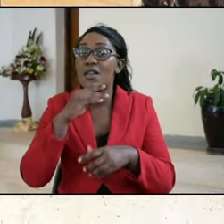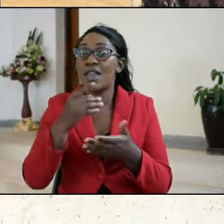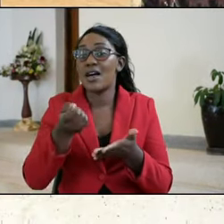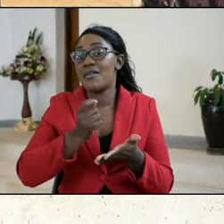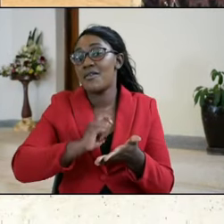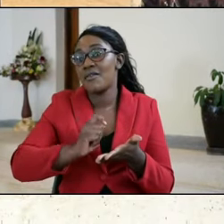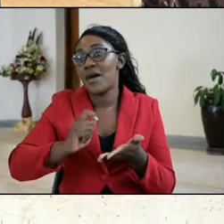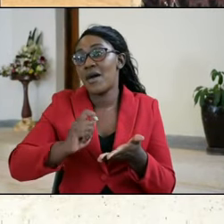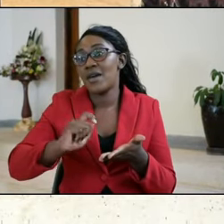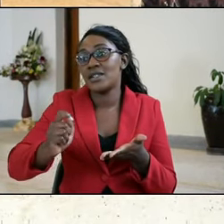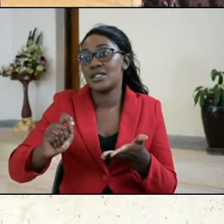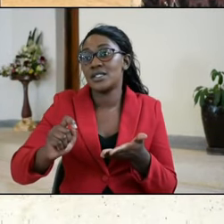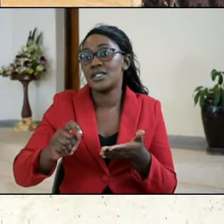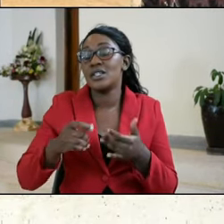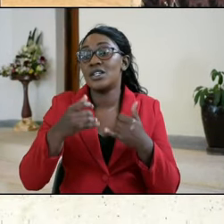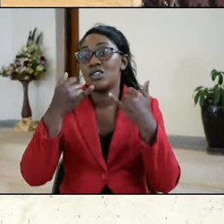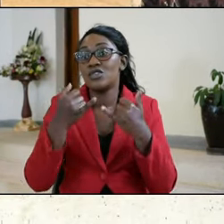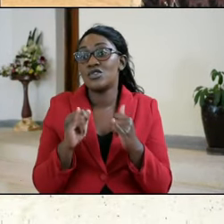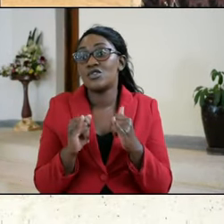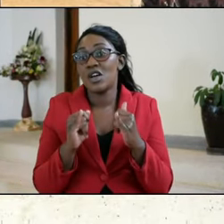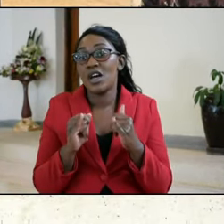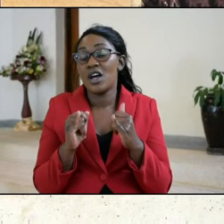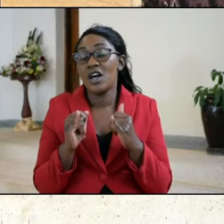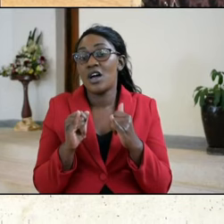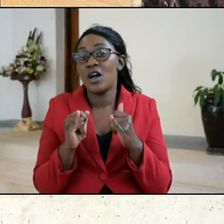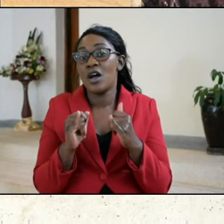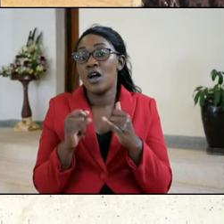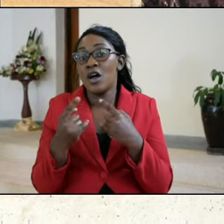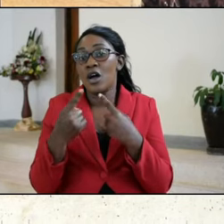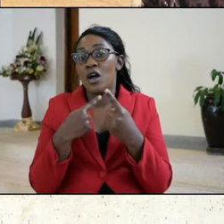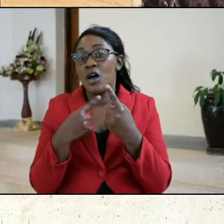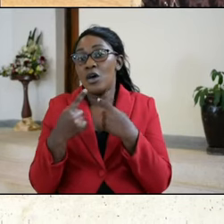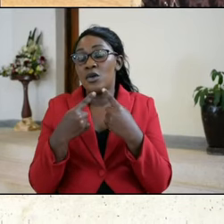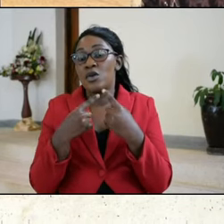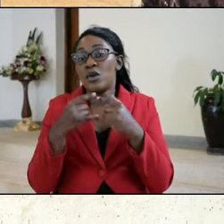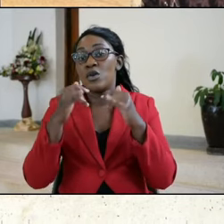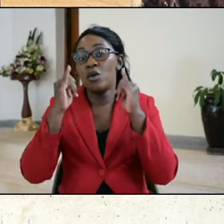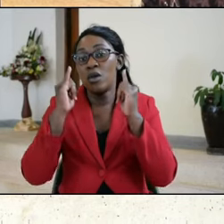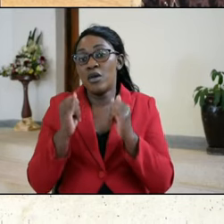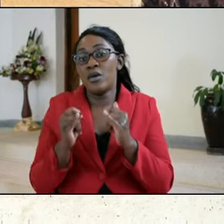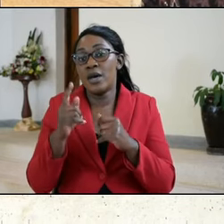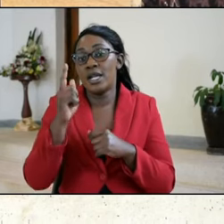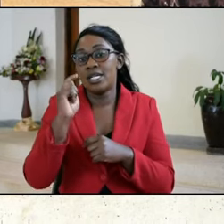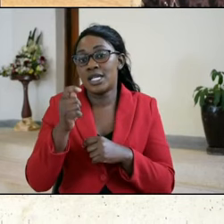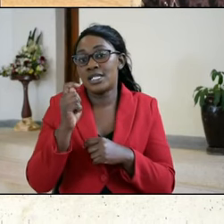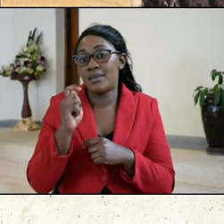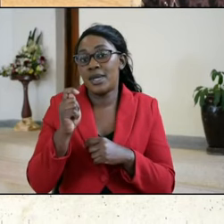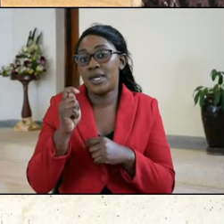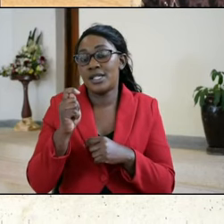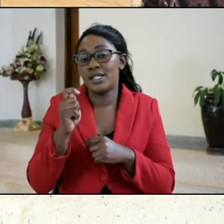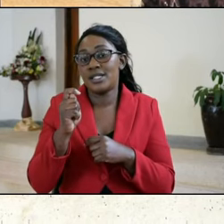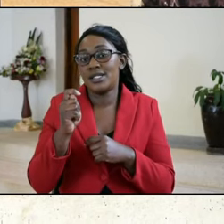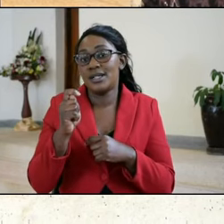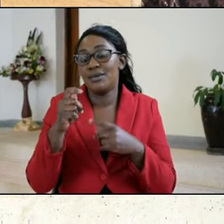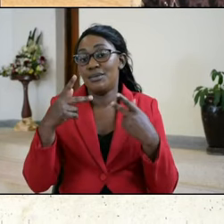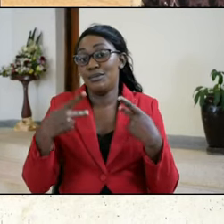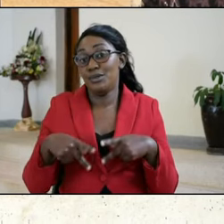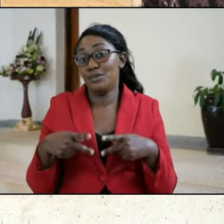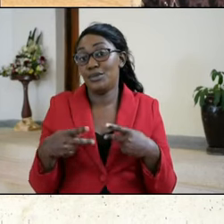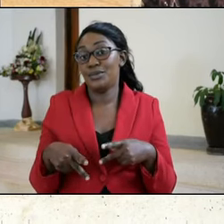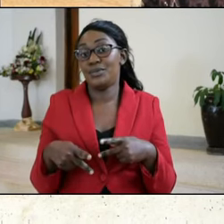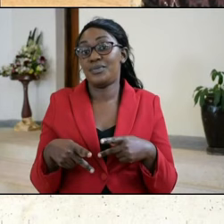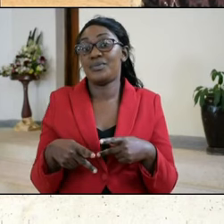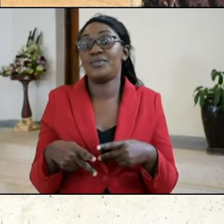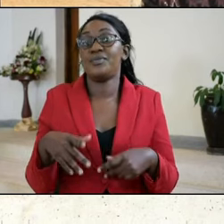Paul was trying to talk to the New Testament Christians about Christ and His ministry.